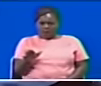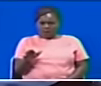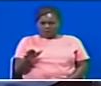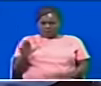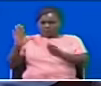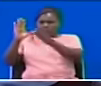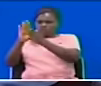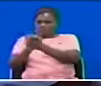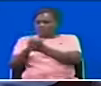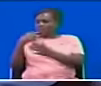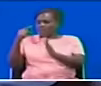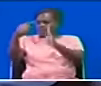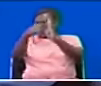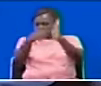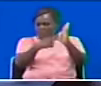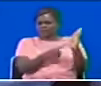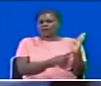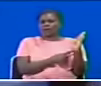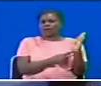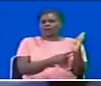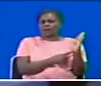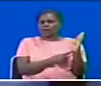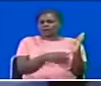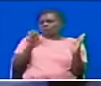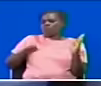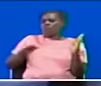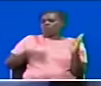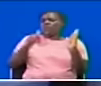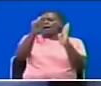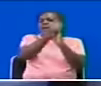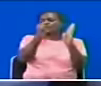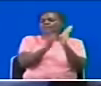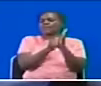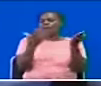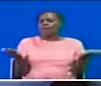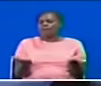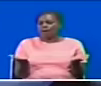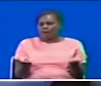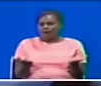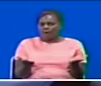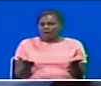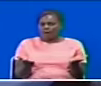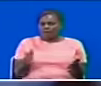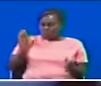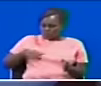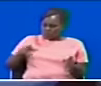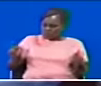Jubilee, you're saying A, B, C, D, where is the women's agenda here? And the women must push that agenda, because nobody